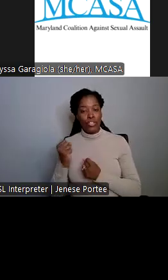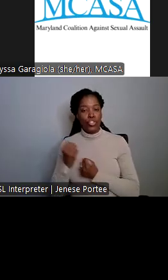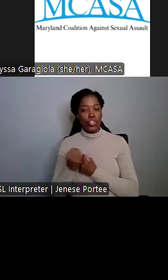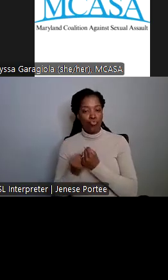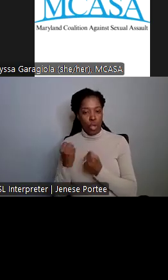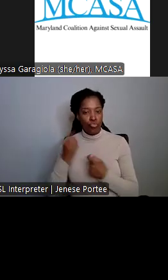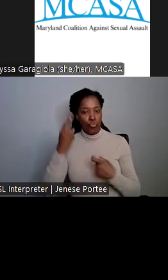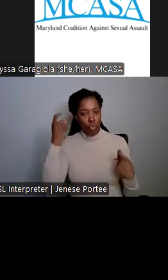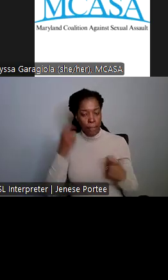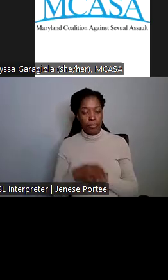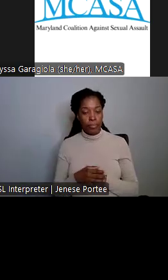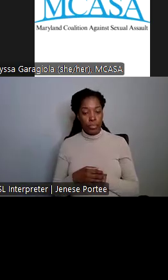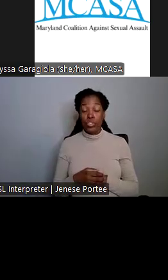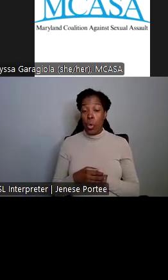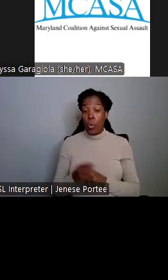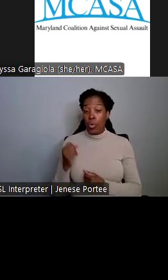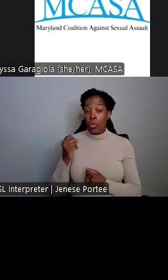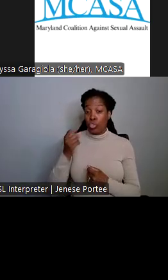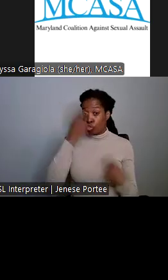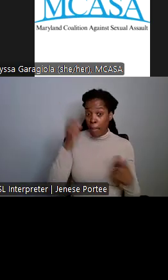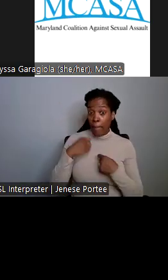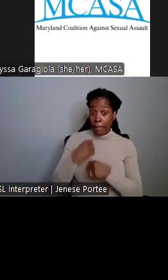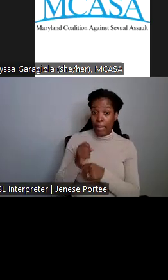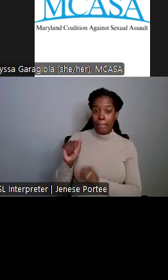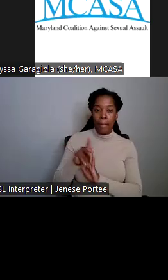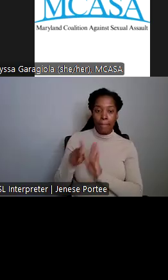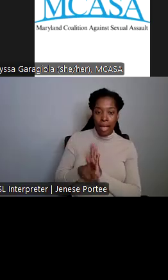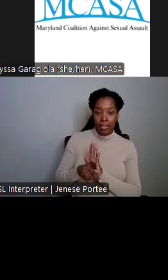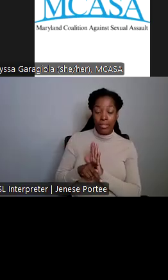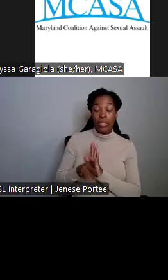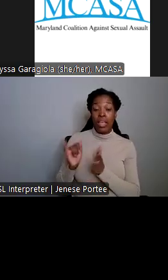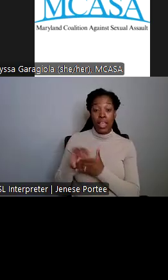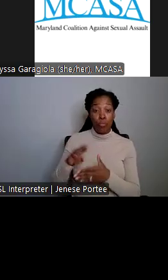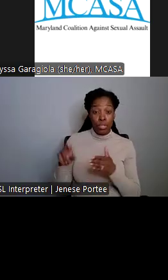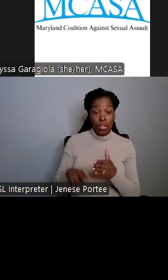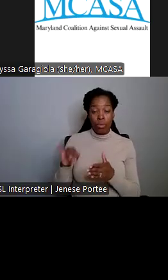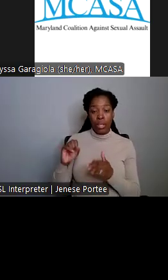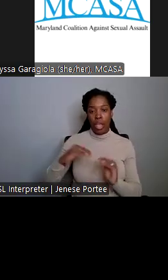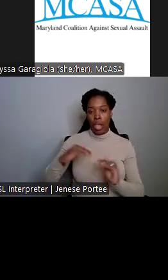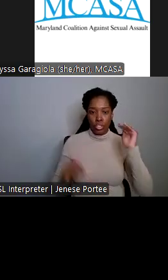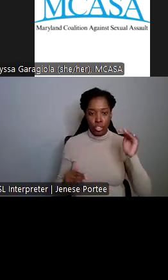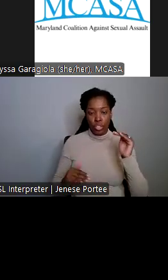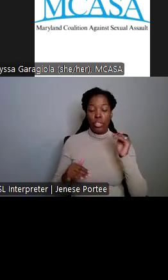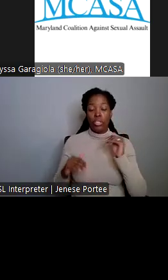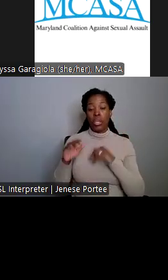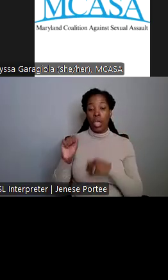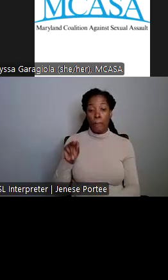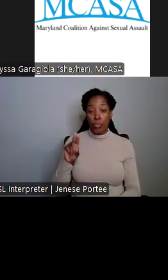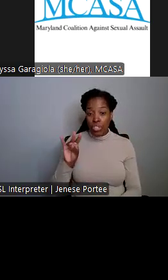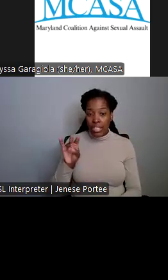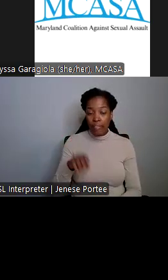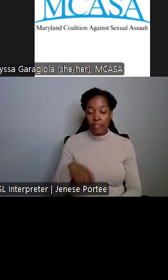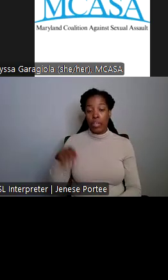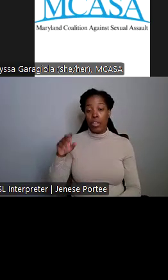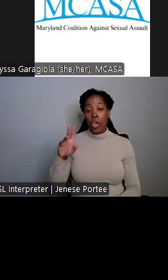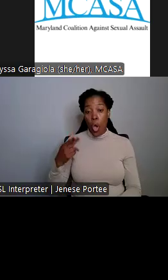trauma created by policies that result in unjust, abusive, racist, homophobic, or unsafe